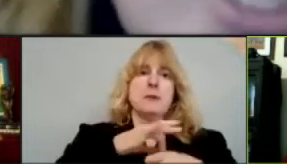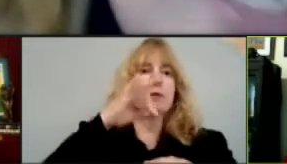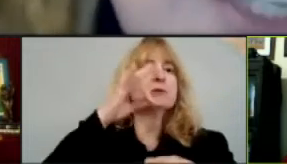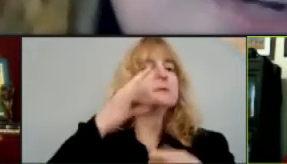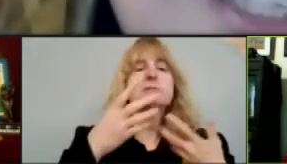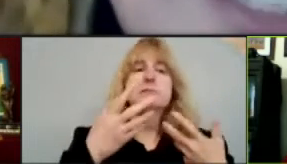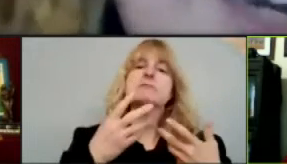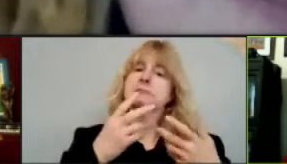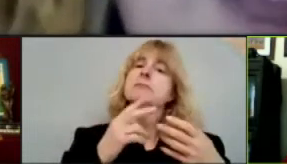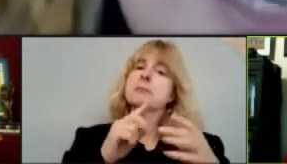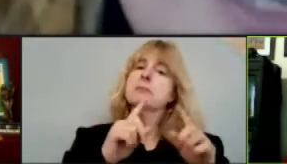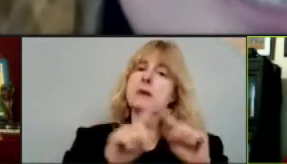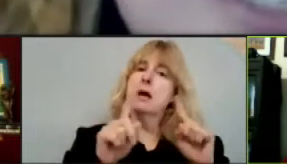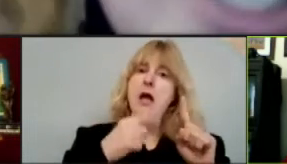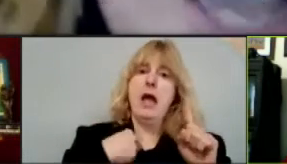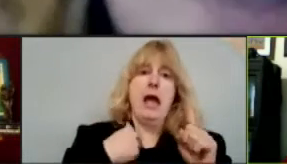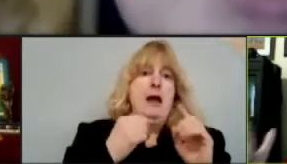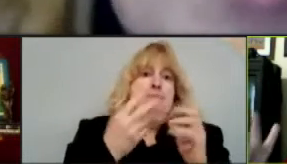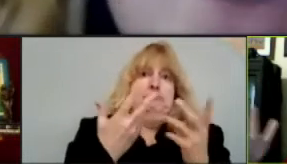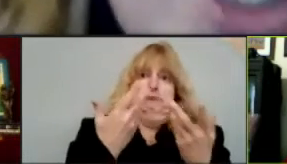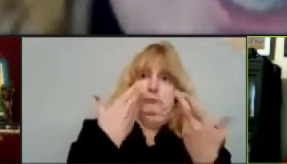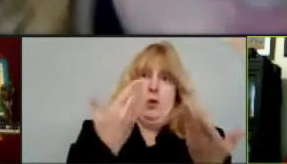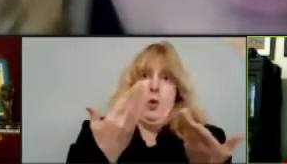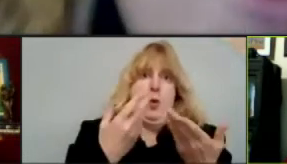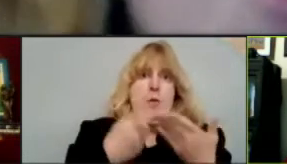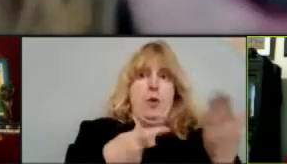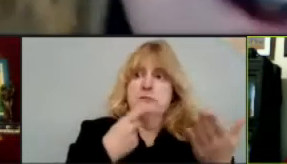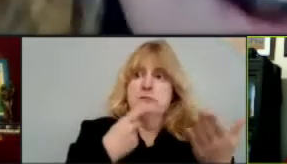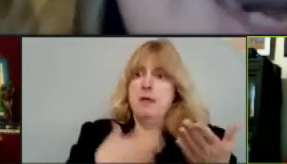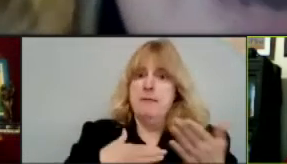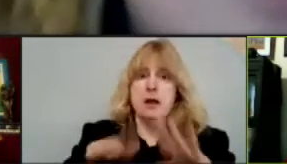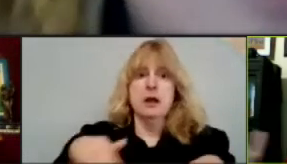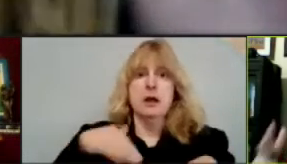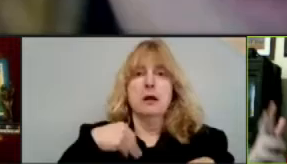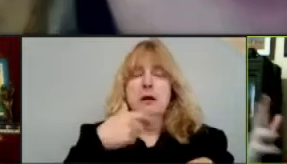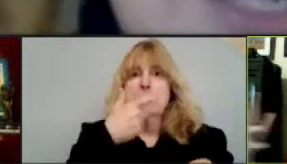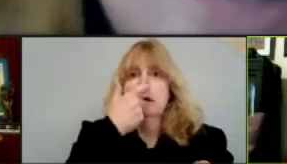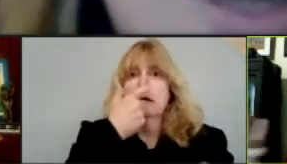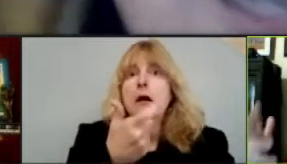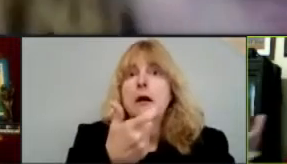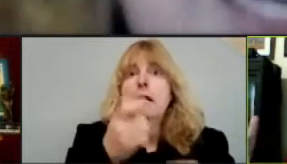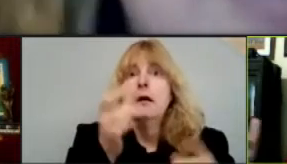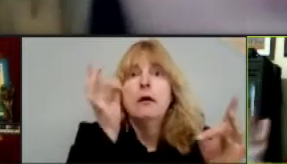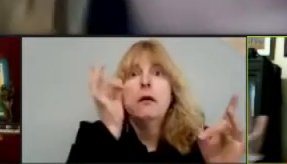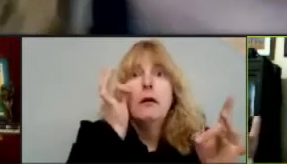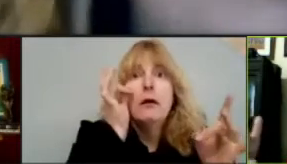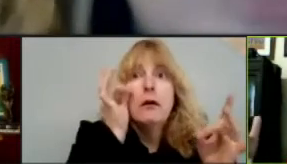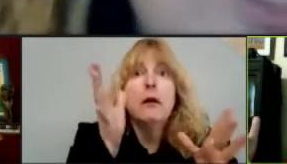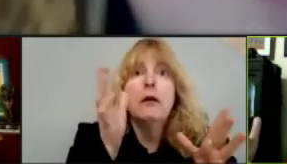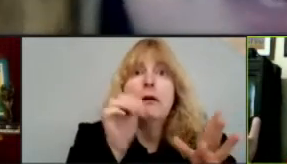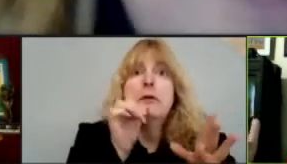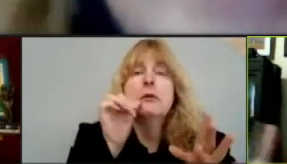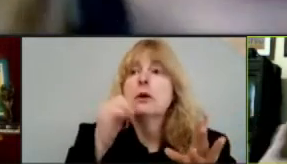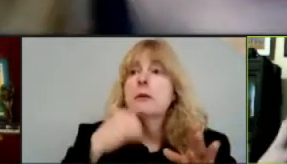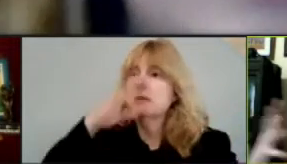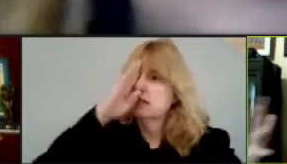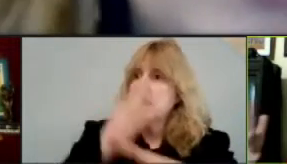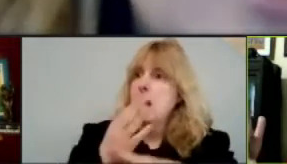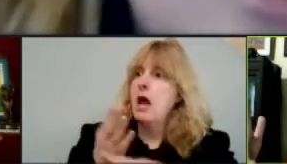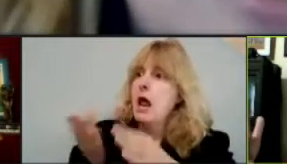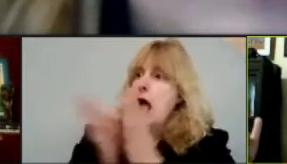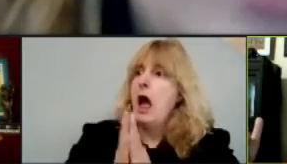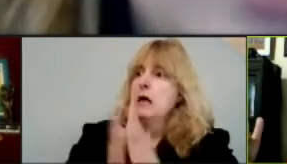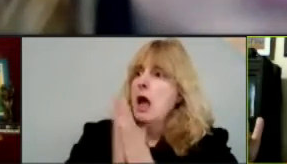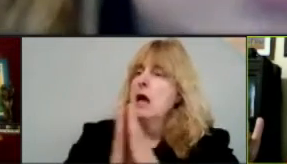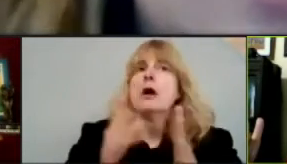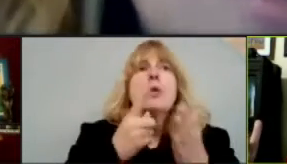no idea what to say to my kids as I was watching in horror, and my son kept asking, "What's going on, Mom?" I